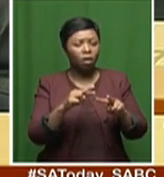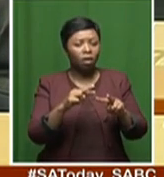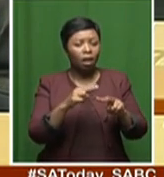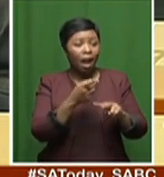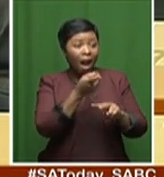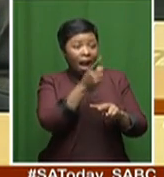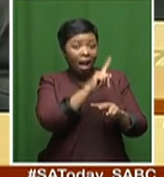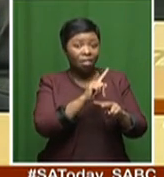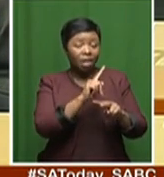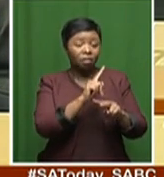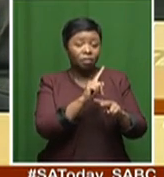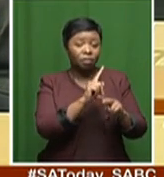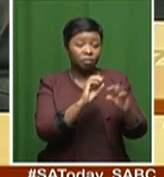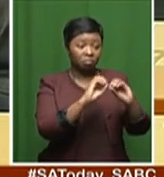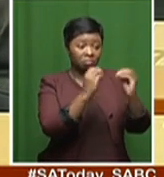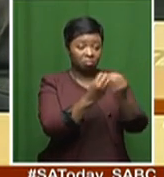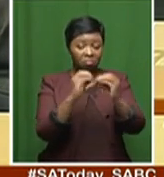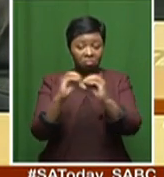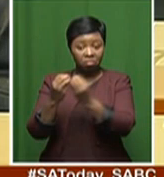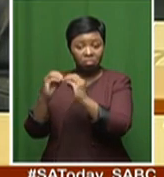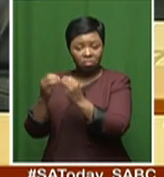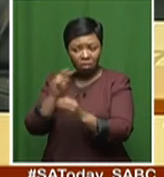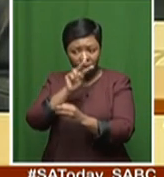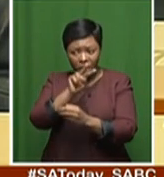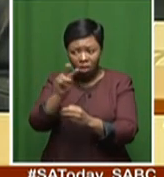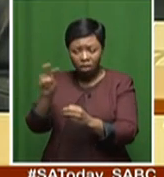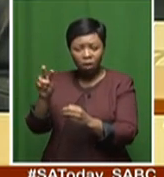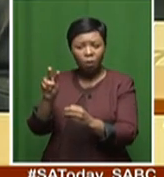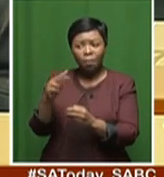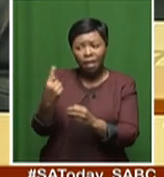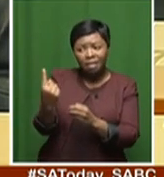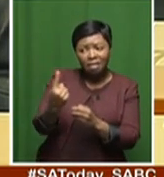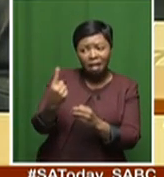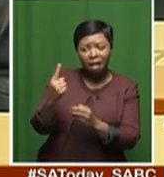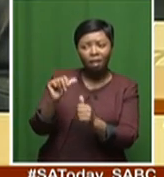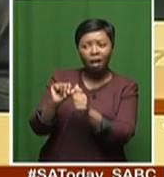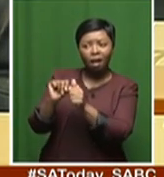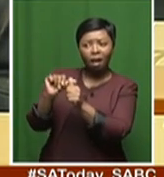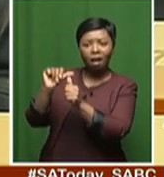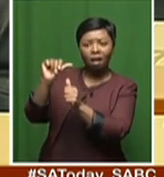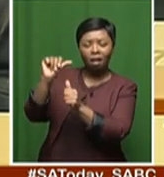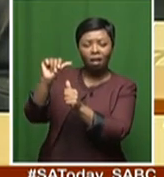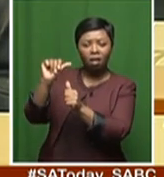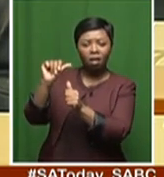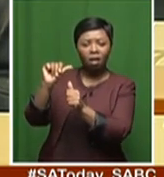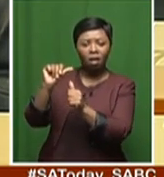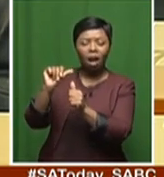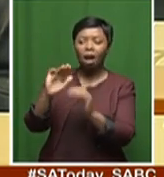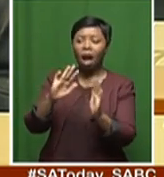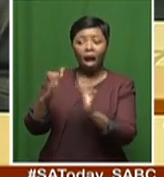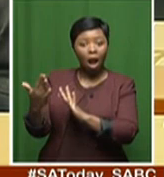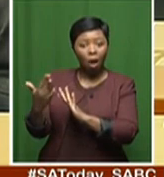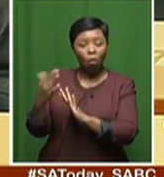the state in the way they themselves aided and abetted state capture. That is, various